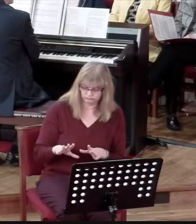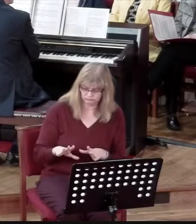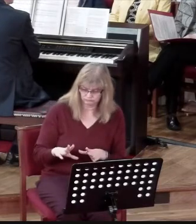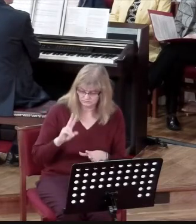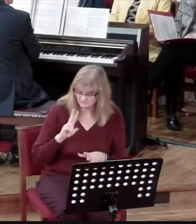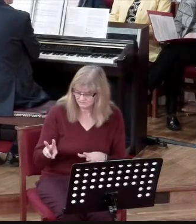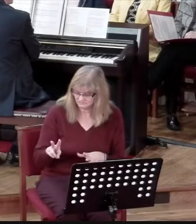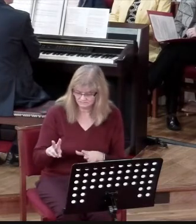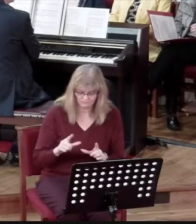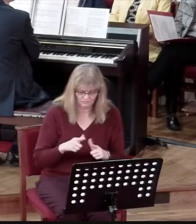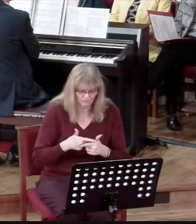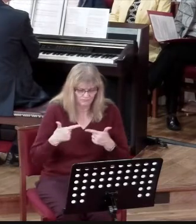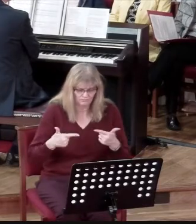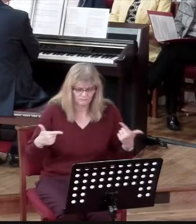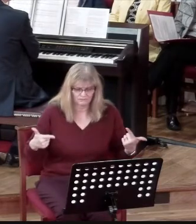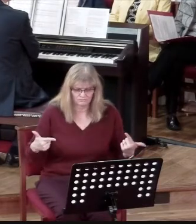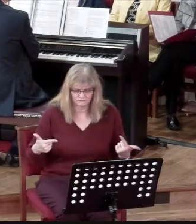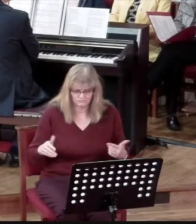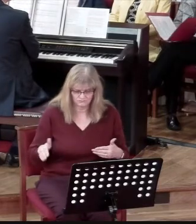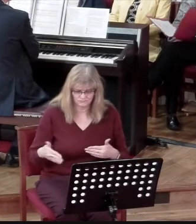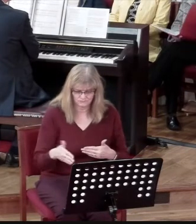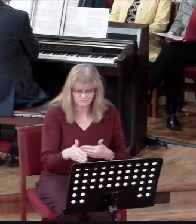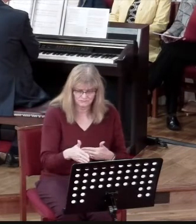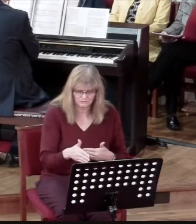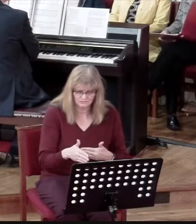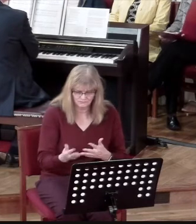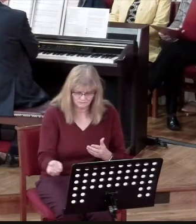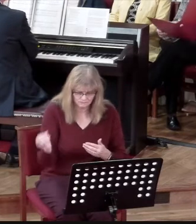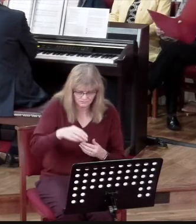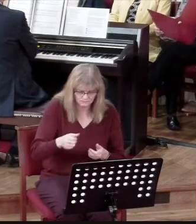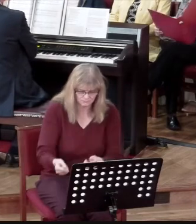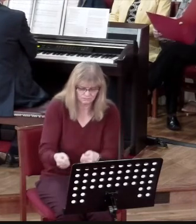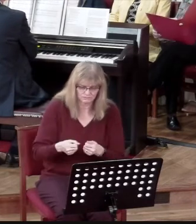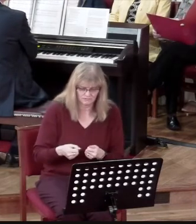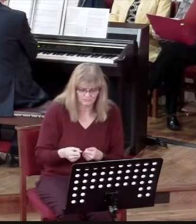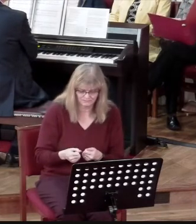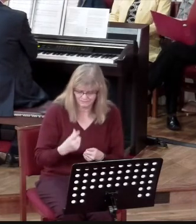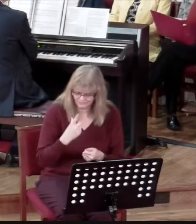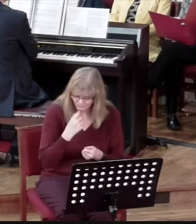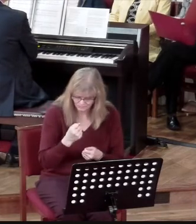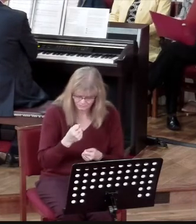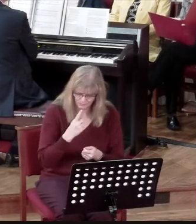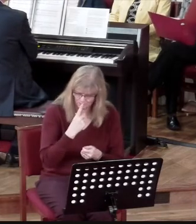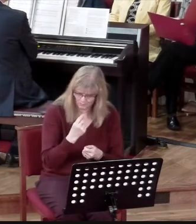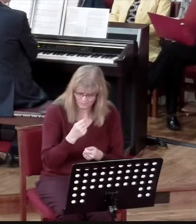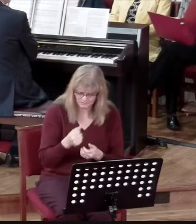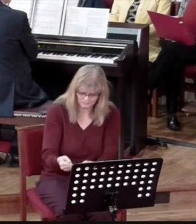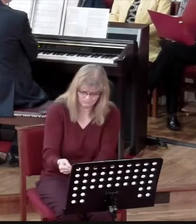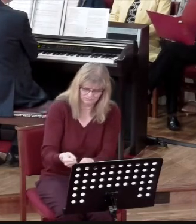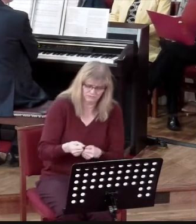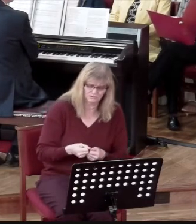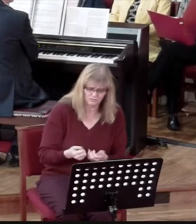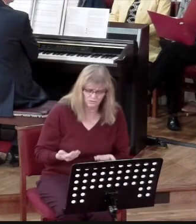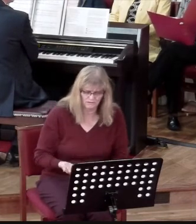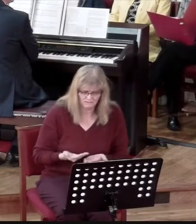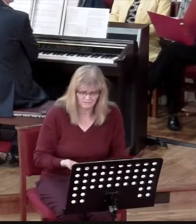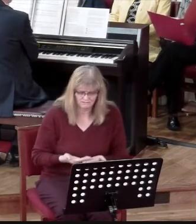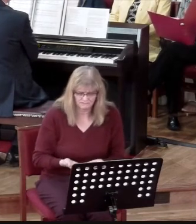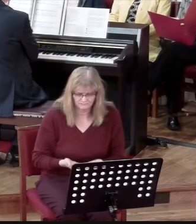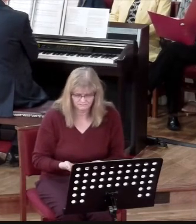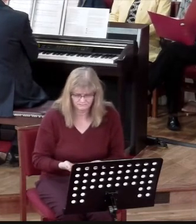taken it off, and jumped into the water. The other disciples followed the boat, towing the net full of fish, for they were not far